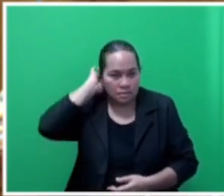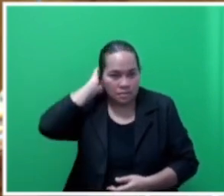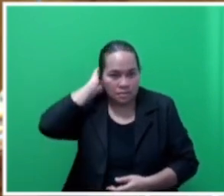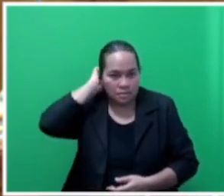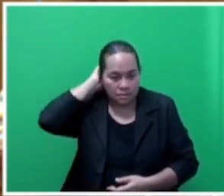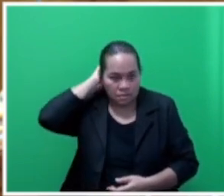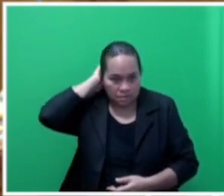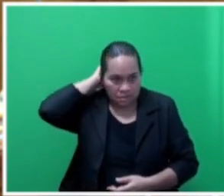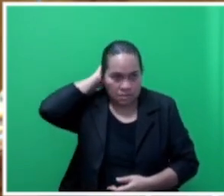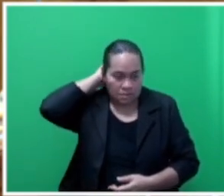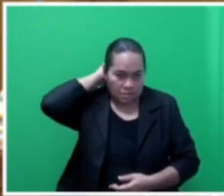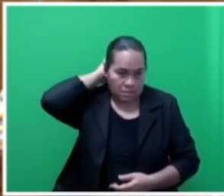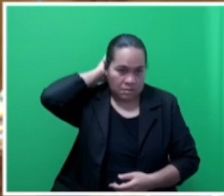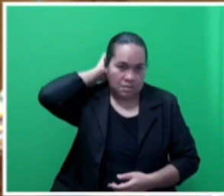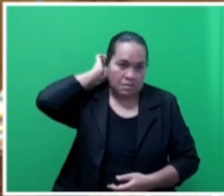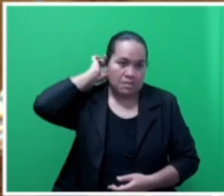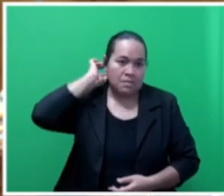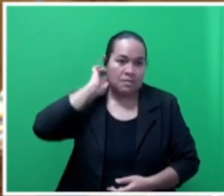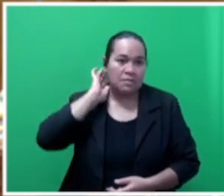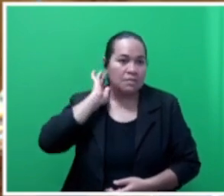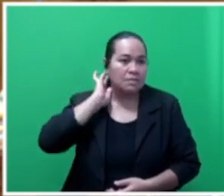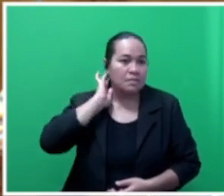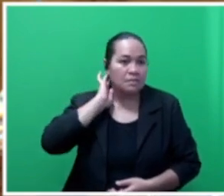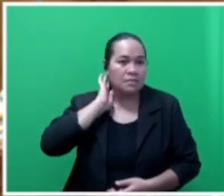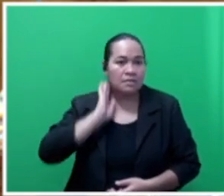chicken has come home to roost, sir.